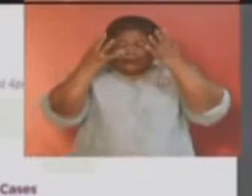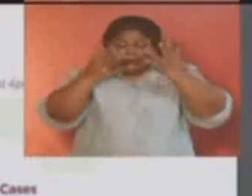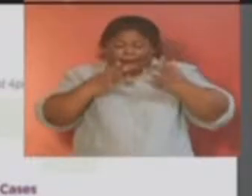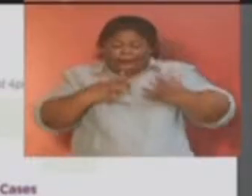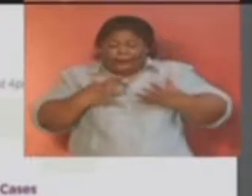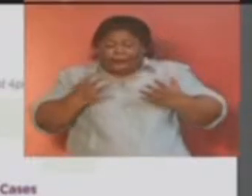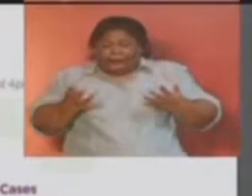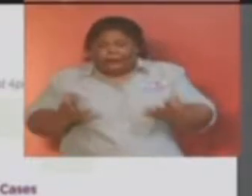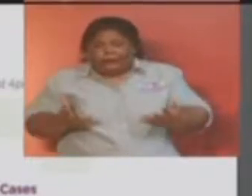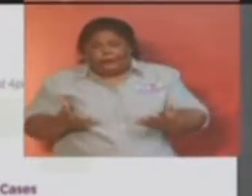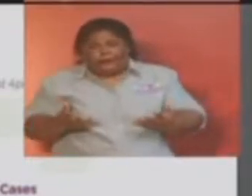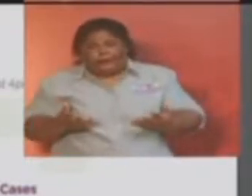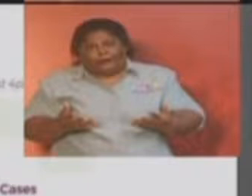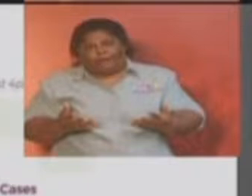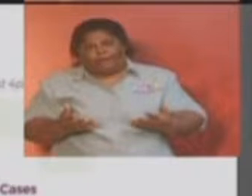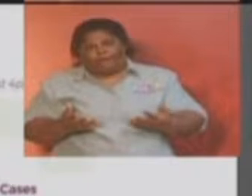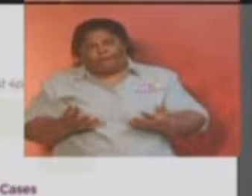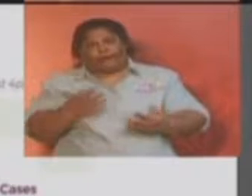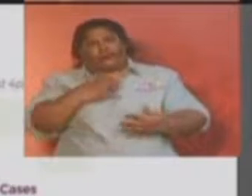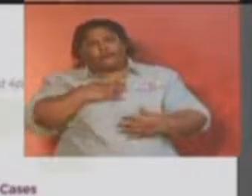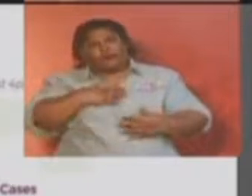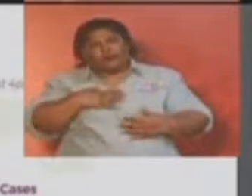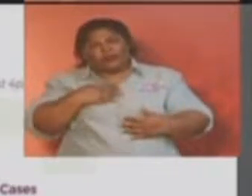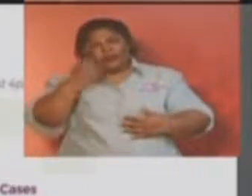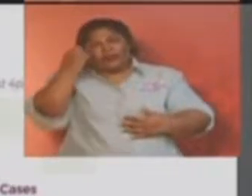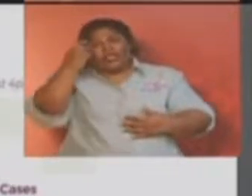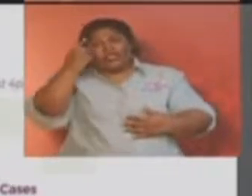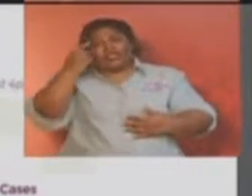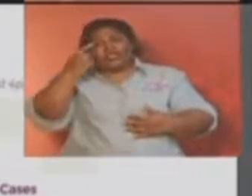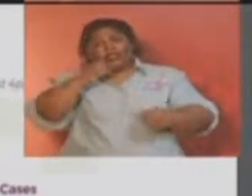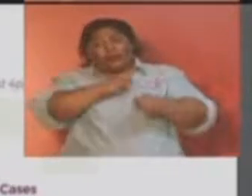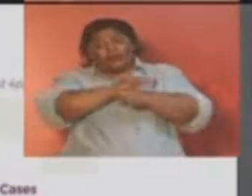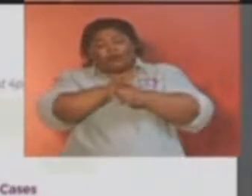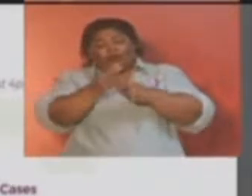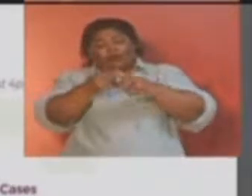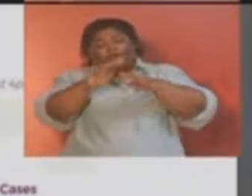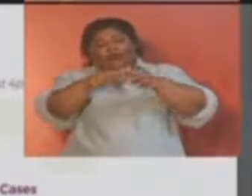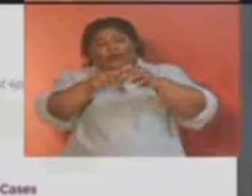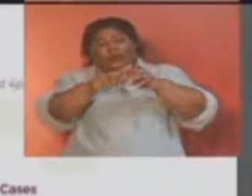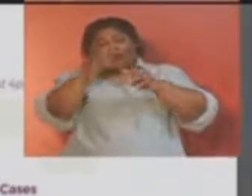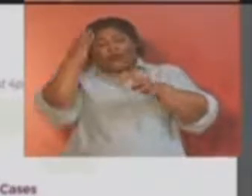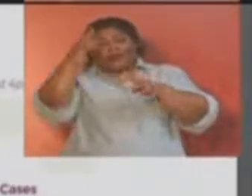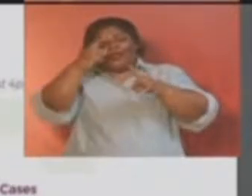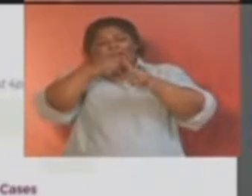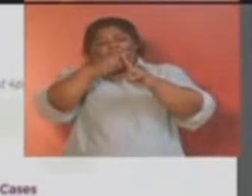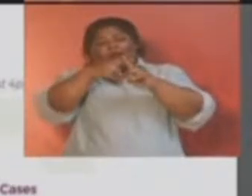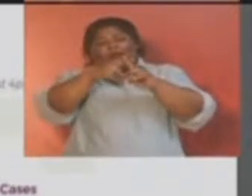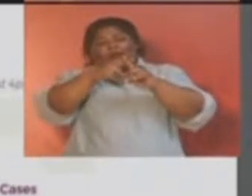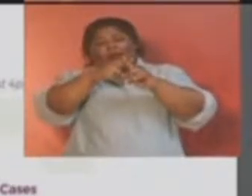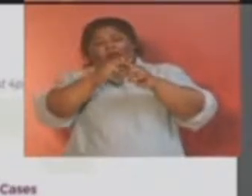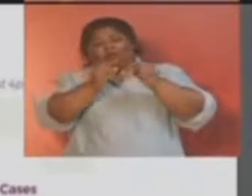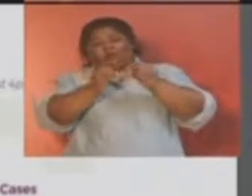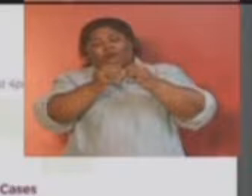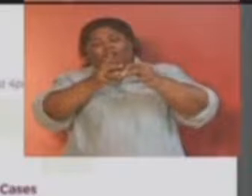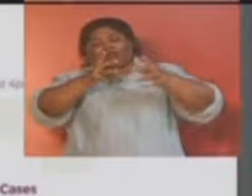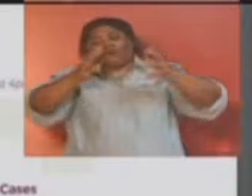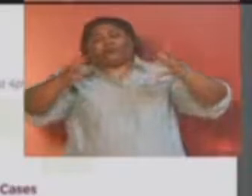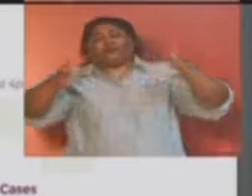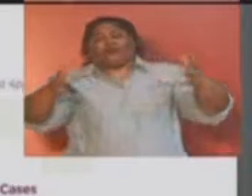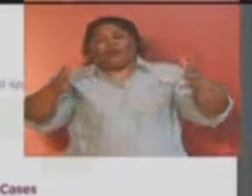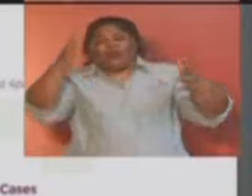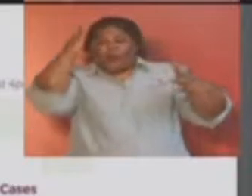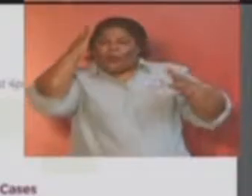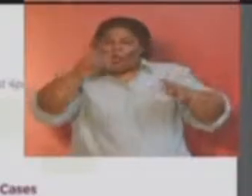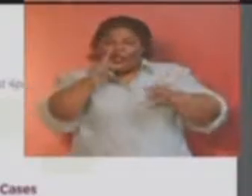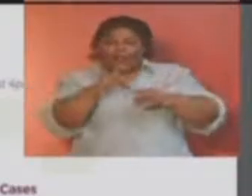detail, just bear in mind that the more cases we get, the more active cases we will have, and a proportion of those will be hospitalized, so